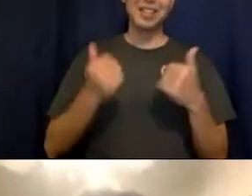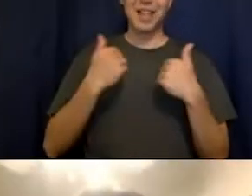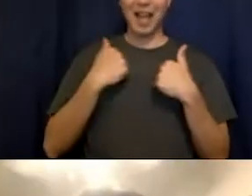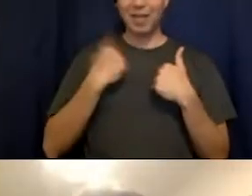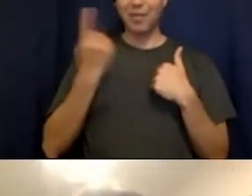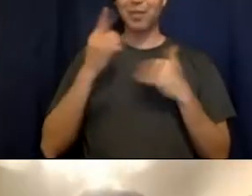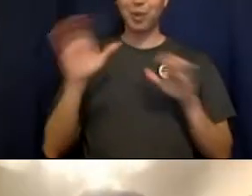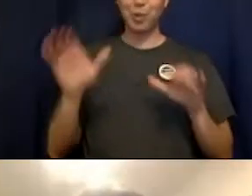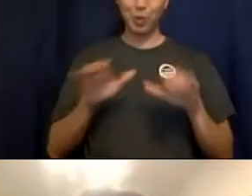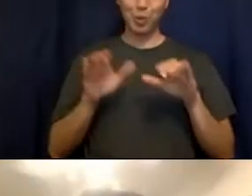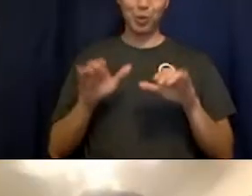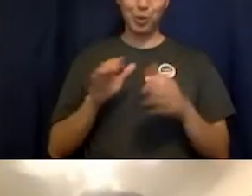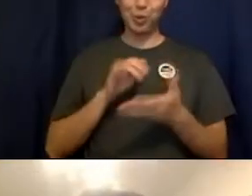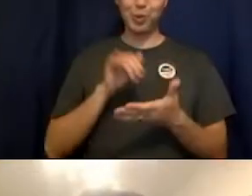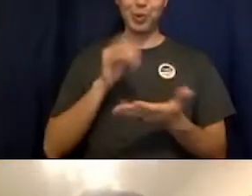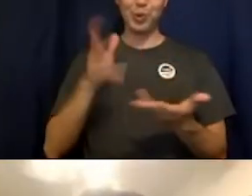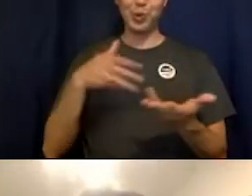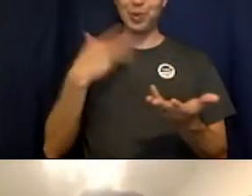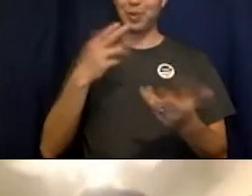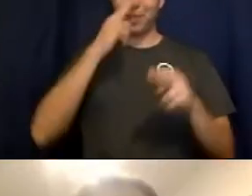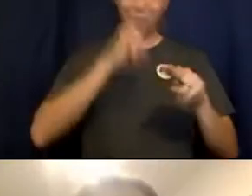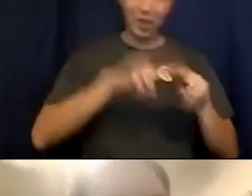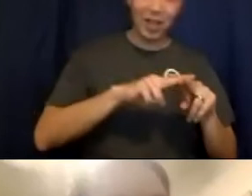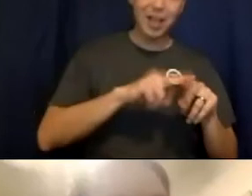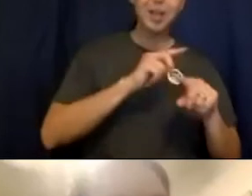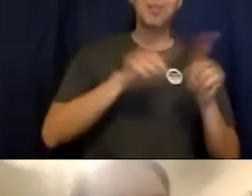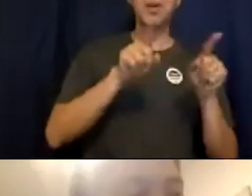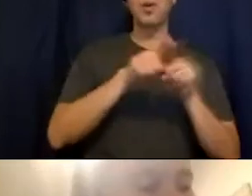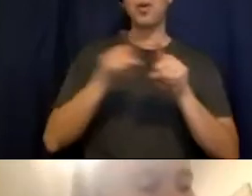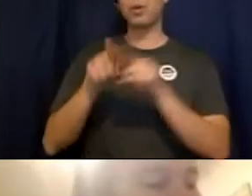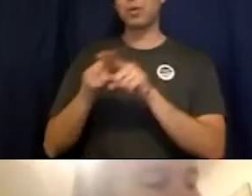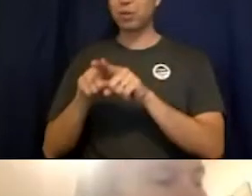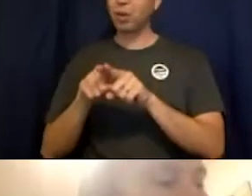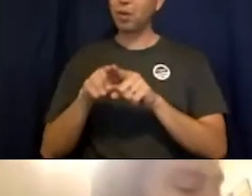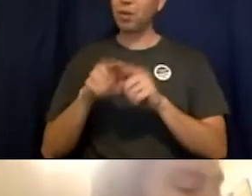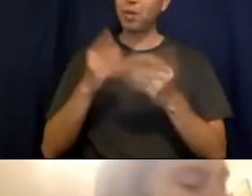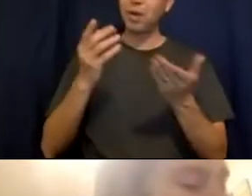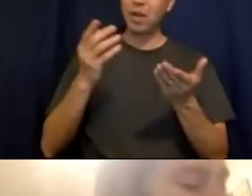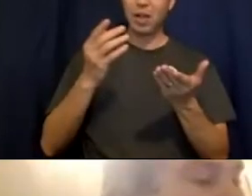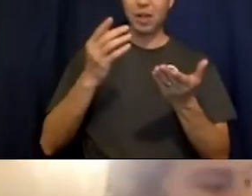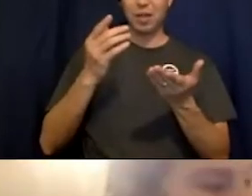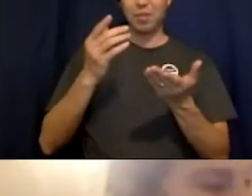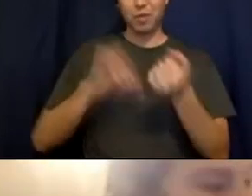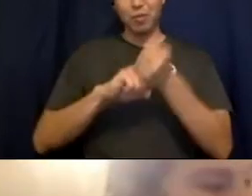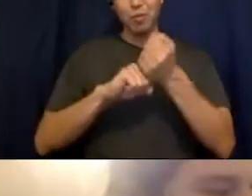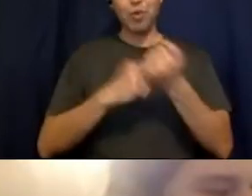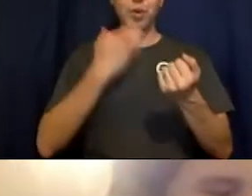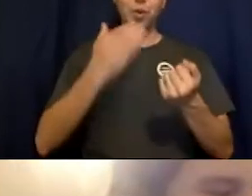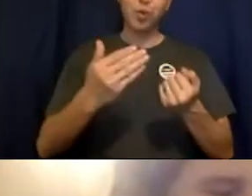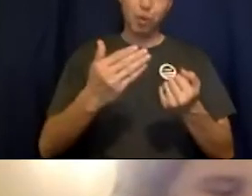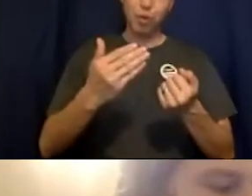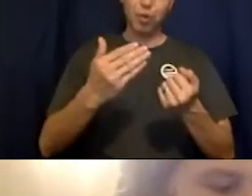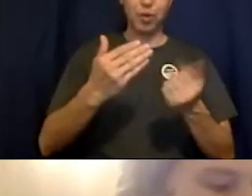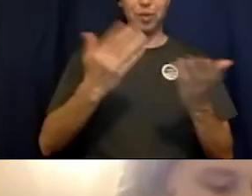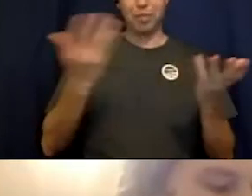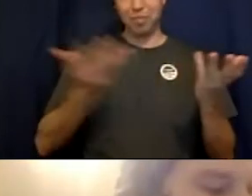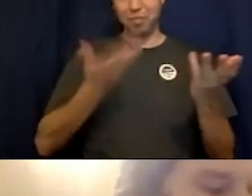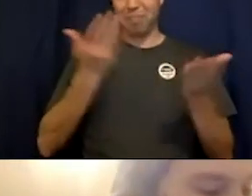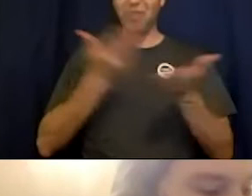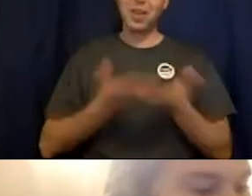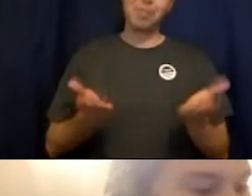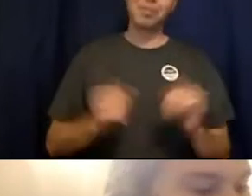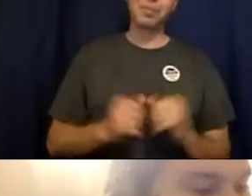And your vote shirt. Mm-hmm. Good on you. Wearing it with pride. Thank you. Where am I talking to you? I'm actually in